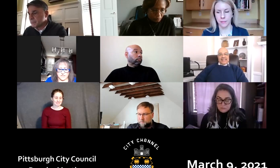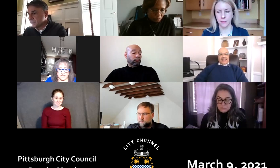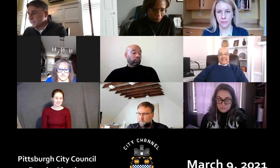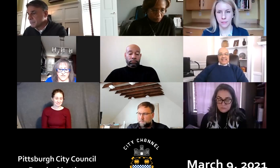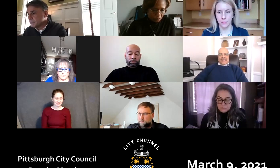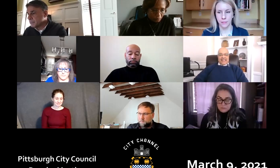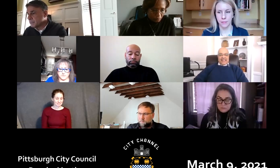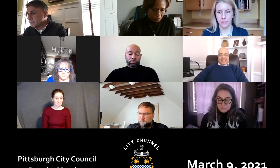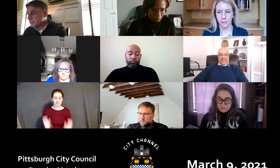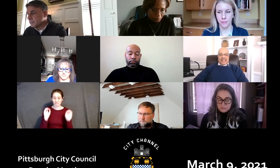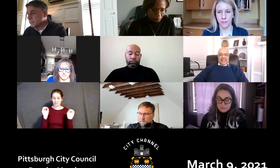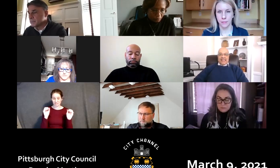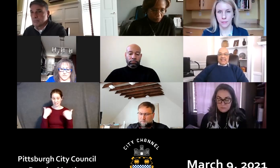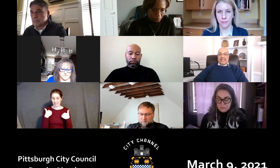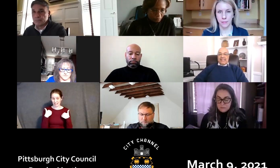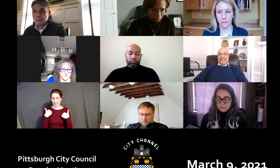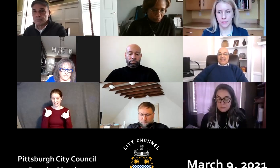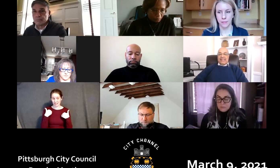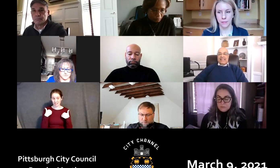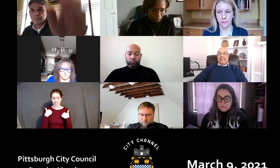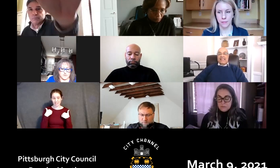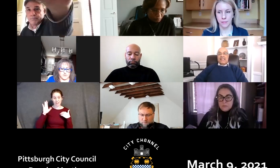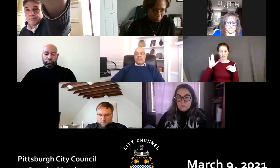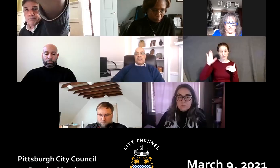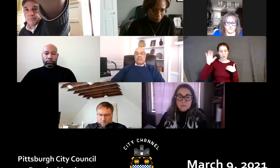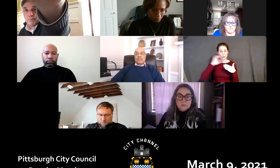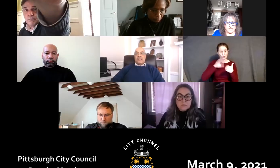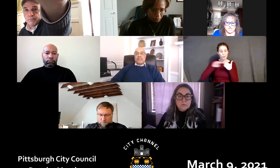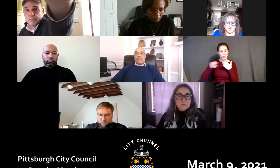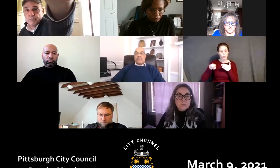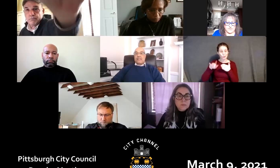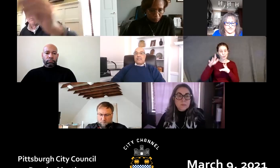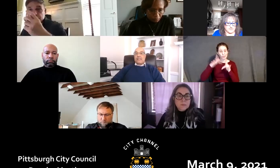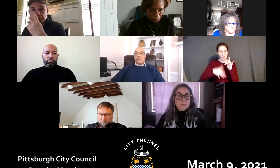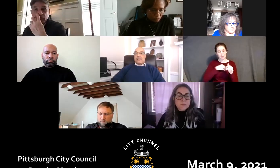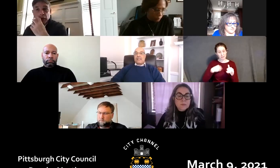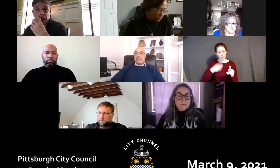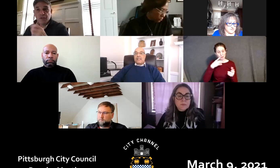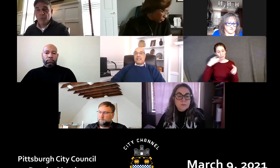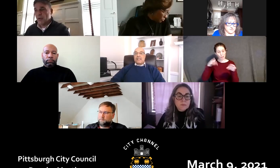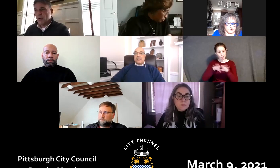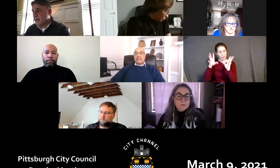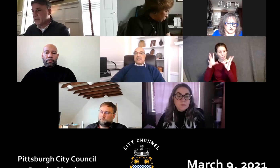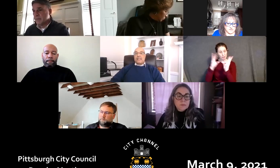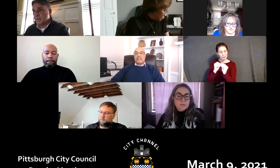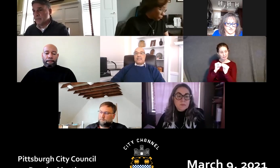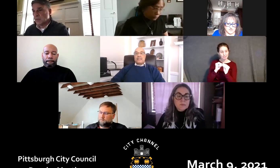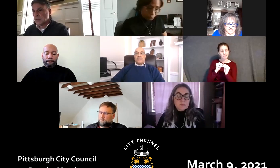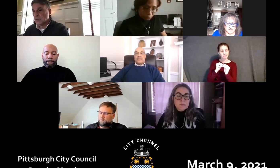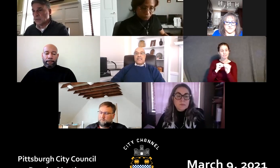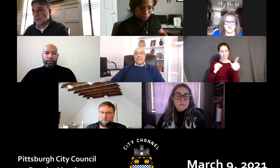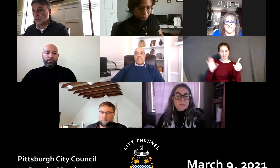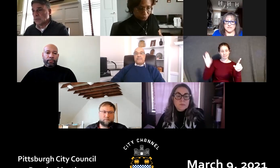Seeing none, can I have a motion to excuse any absent members, approve the minutes, and adjourn the meeting? So moved.